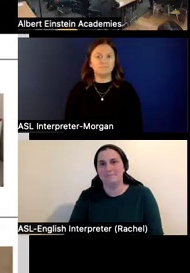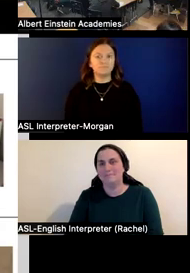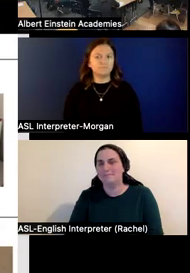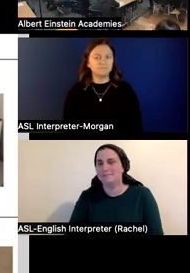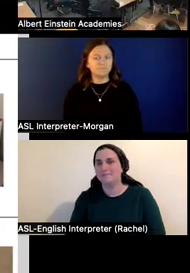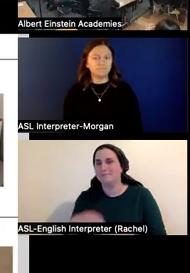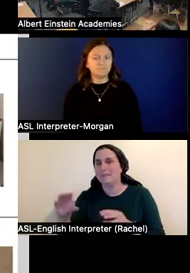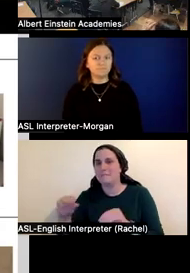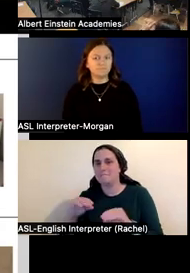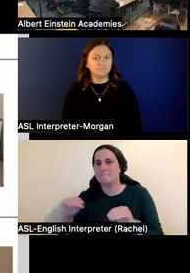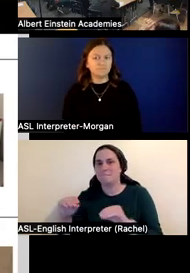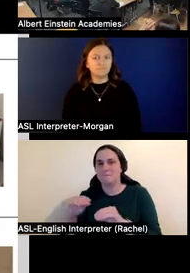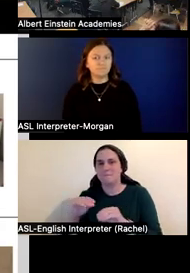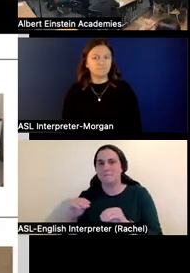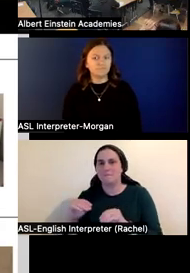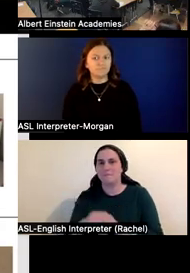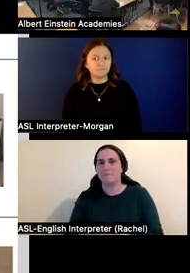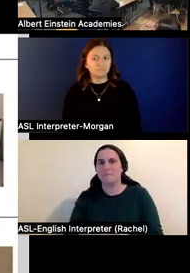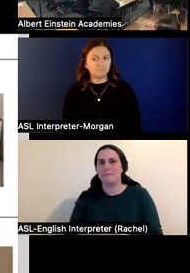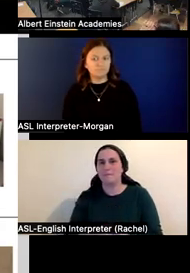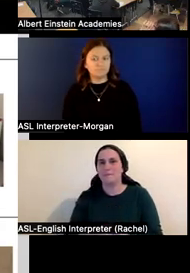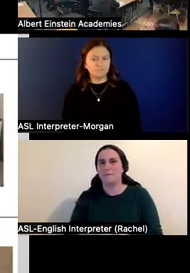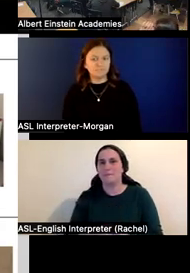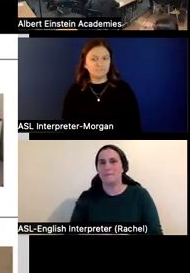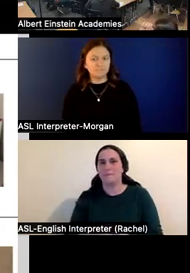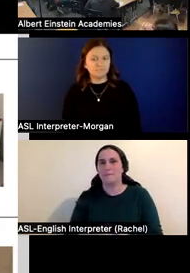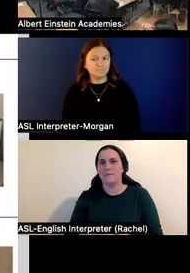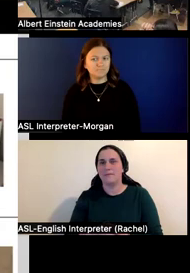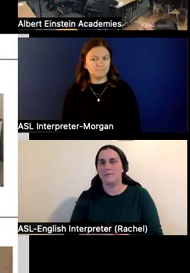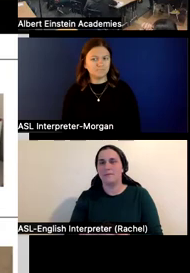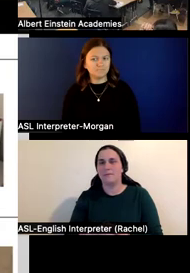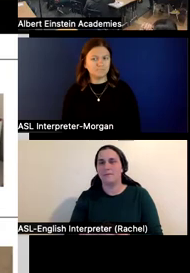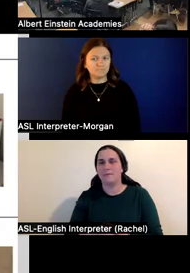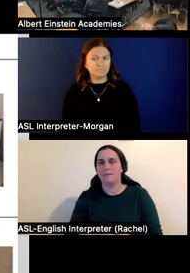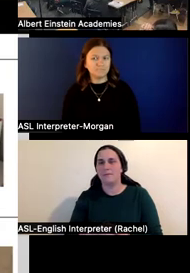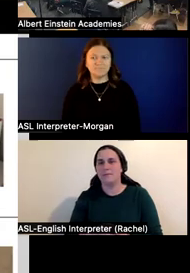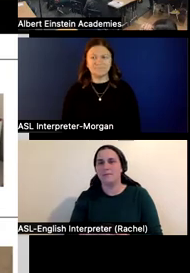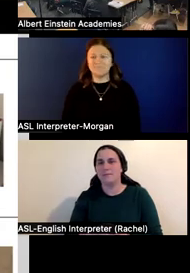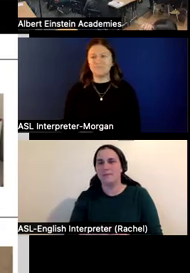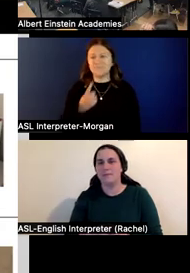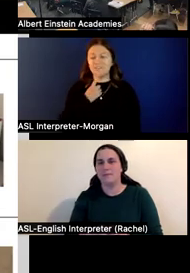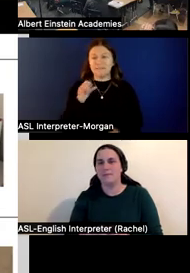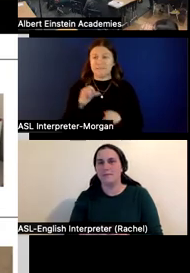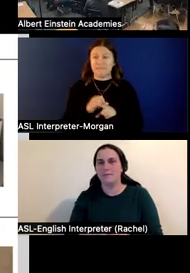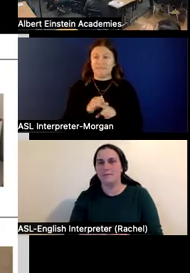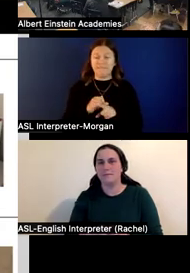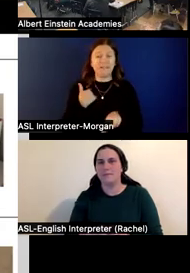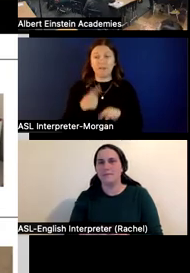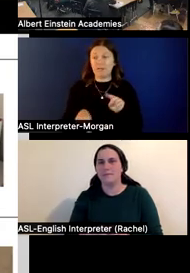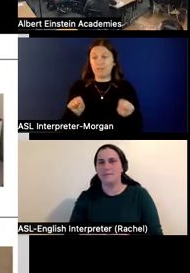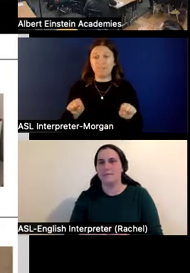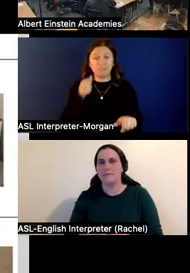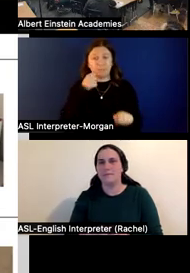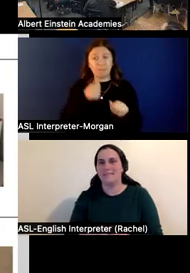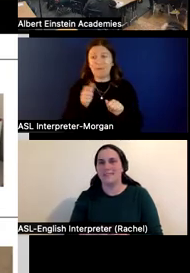There's a crazy long word that pops out, and I'm like, I could not possibly remember that word, and it's like, it seems like it's multiple words in one. that's what happens, yeah, so